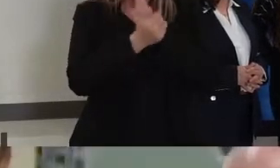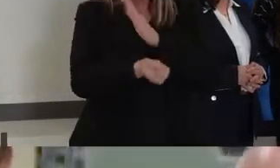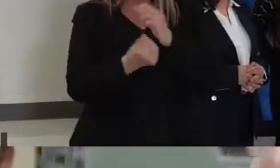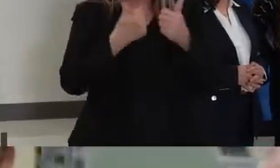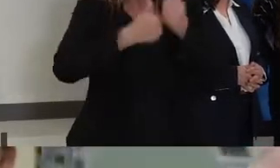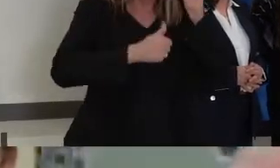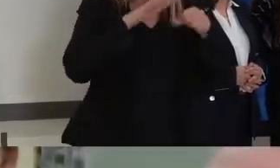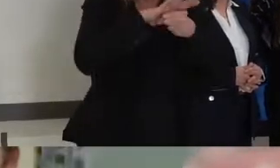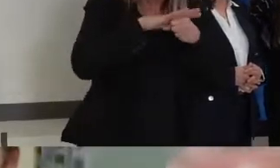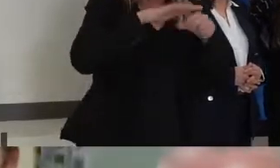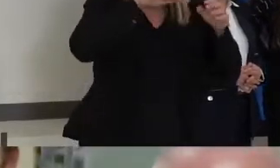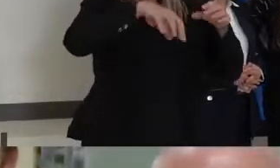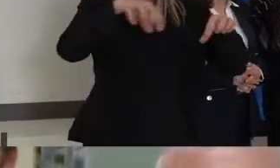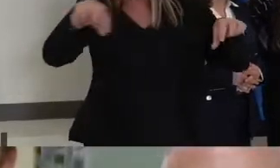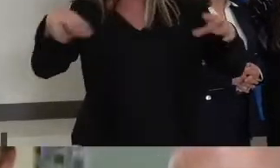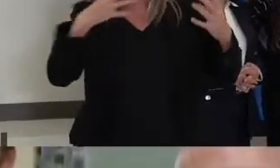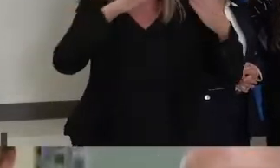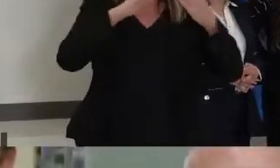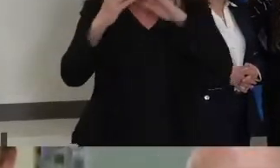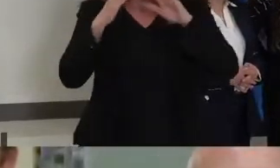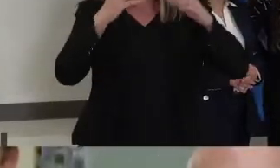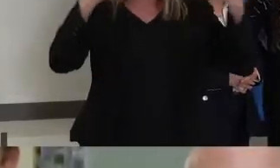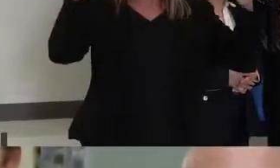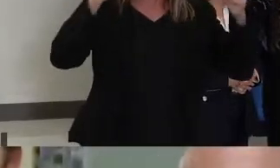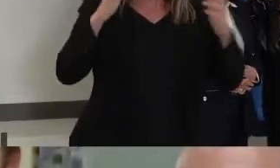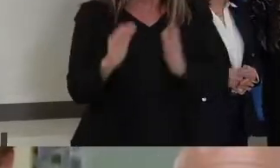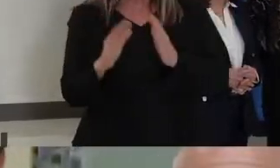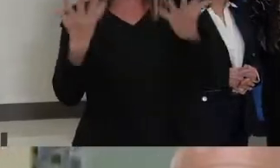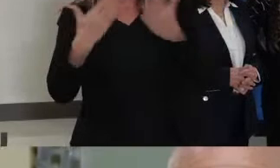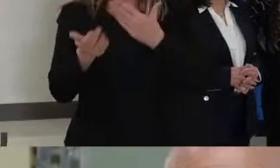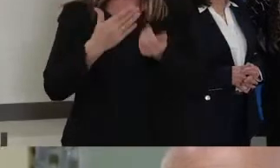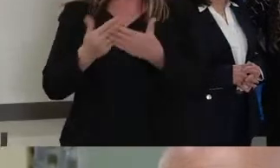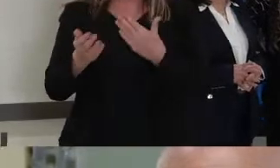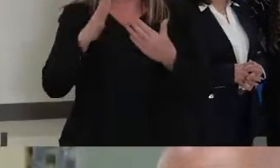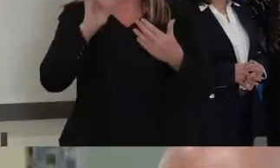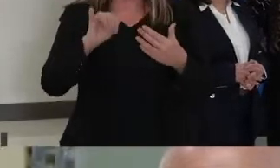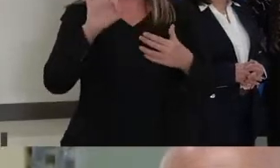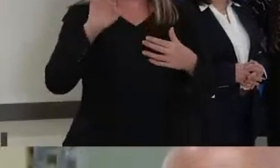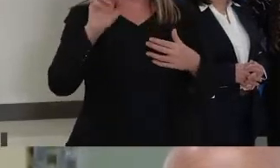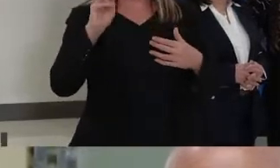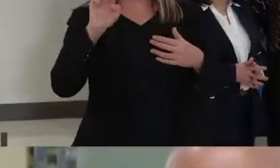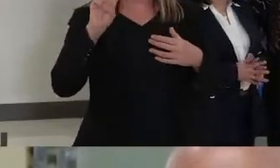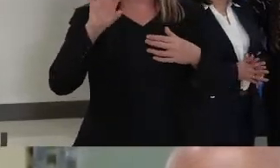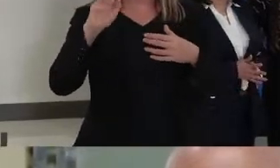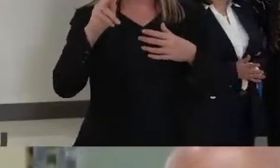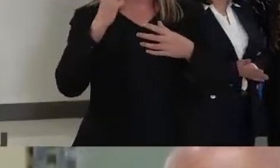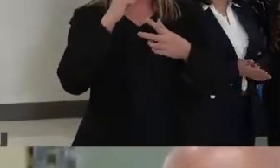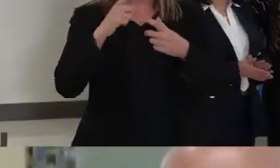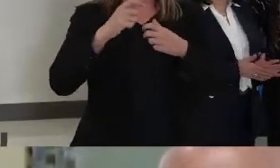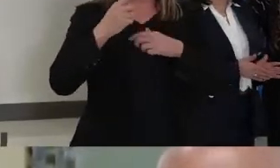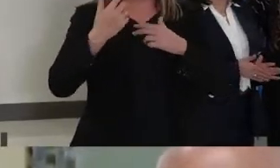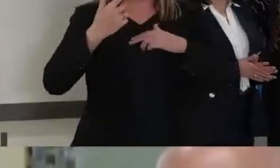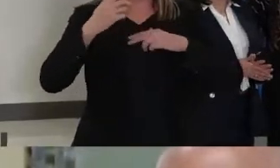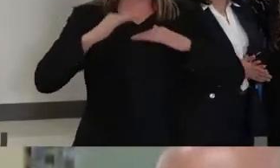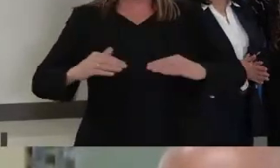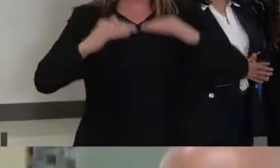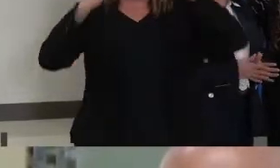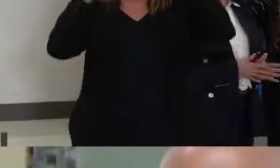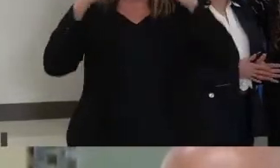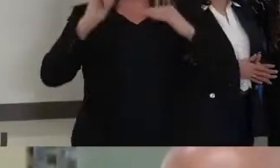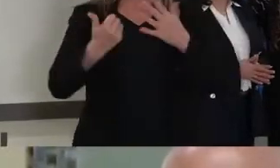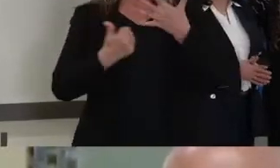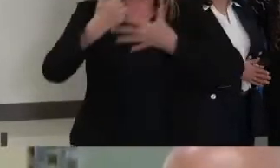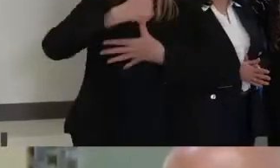neighborhood, communities, large and small. And that's the framework of the stacking of prioritization. And we count on the eyes and